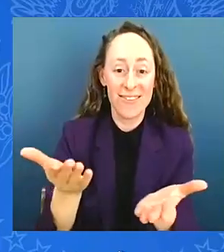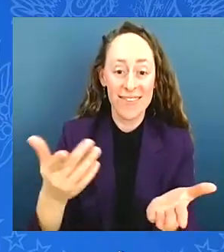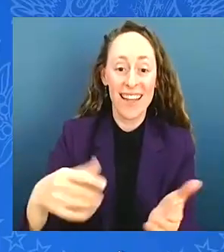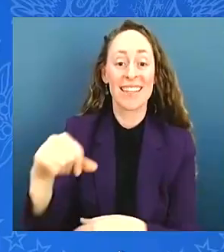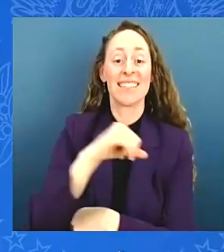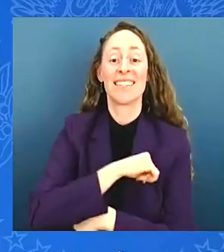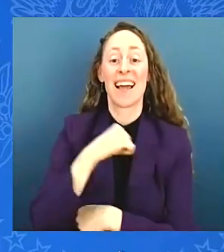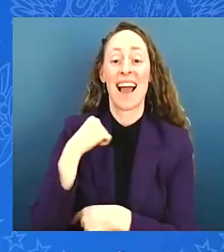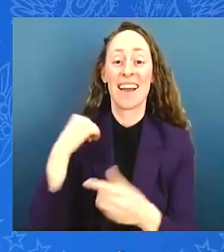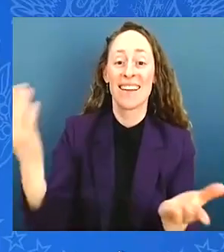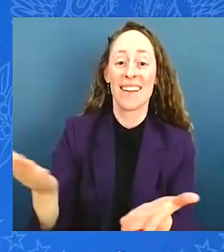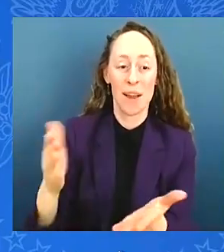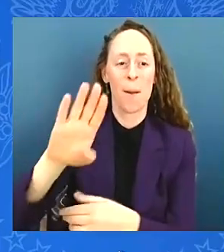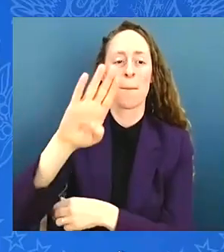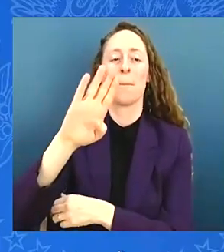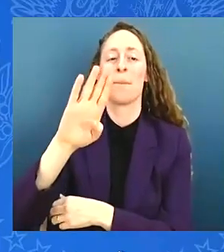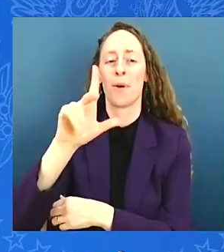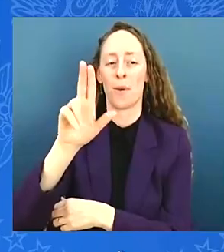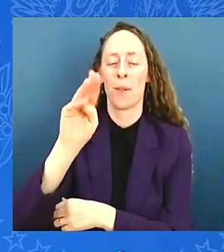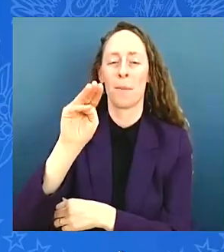up, guys. Come on.